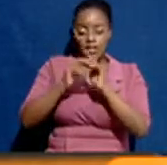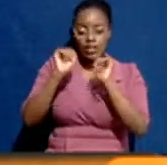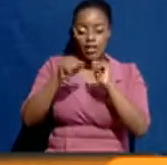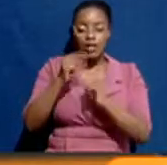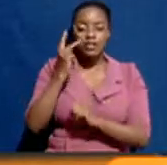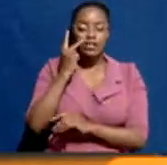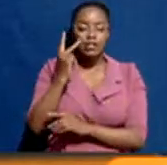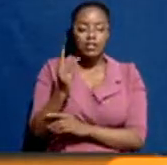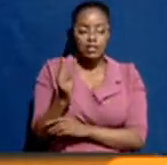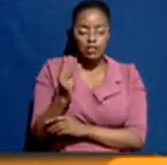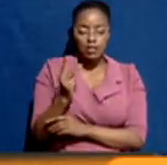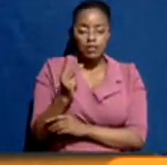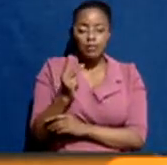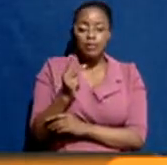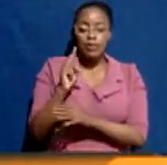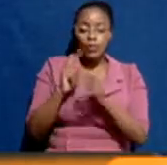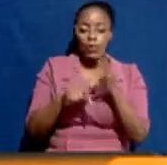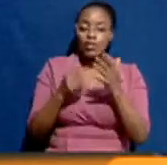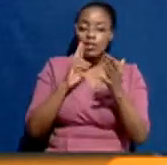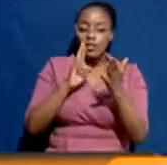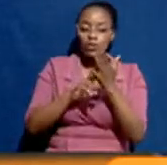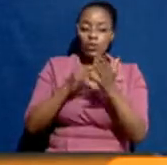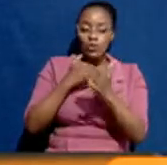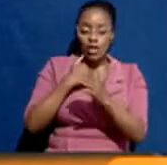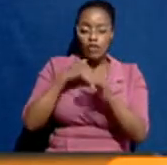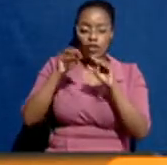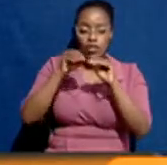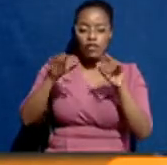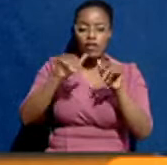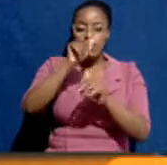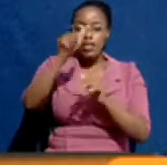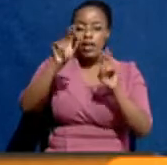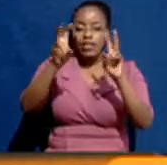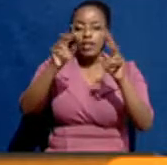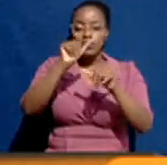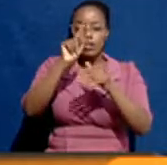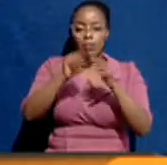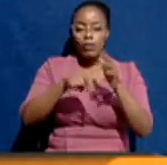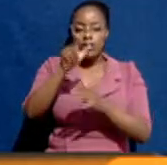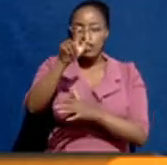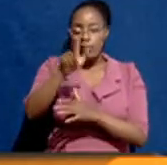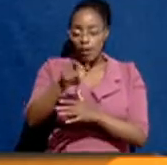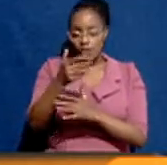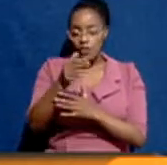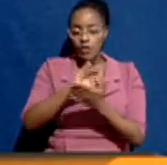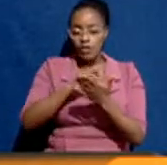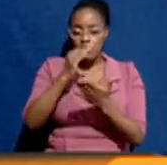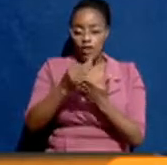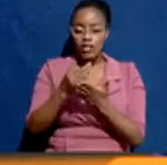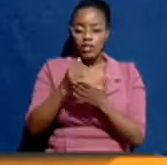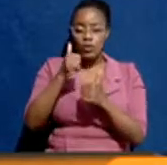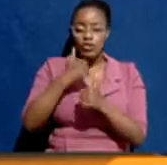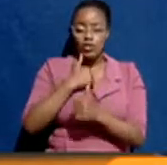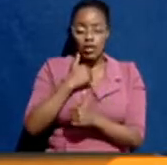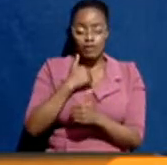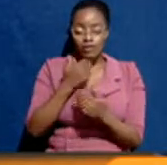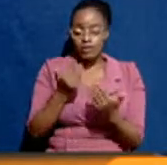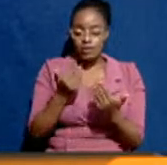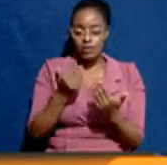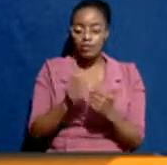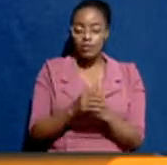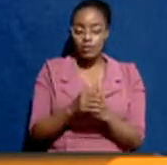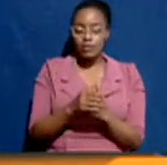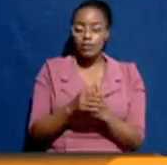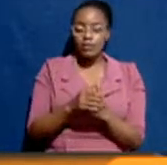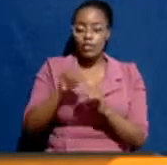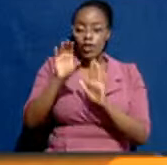see the fruits of devolution. Okay. The other issue is disbursement of funds. Yes. I mean,